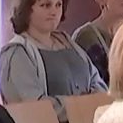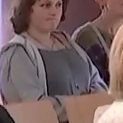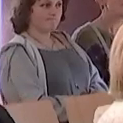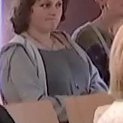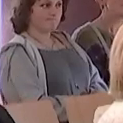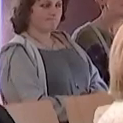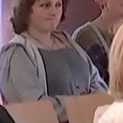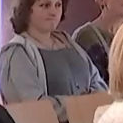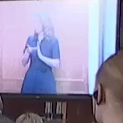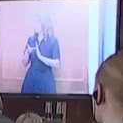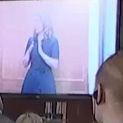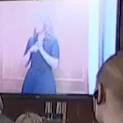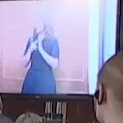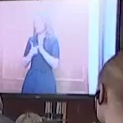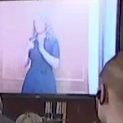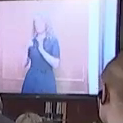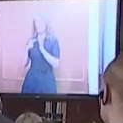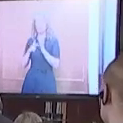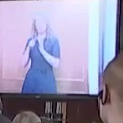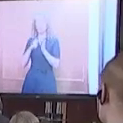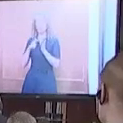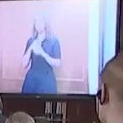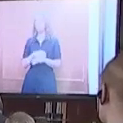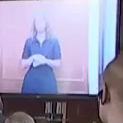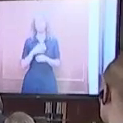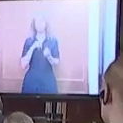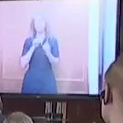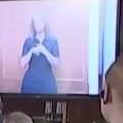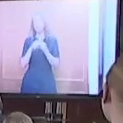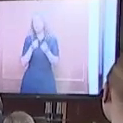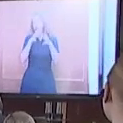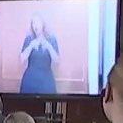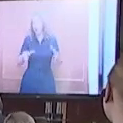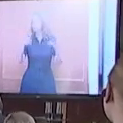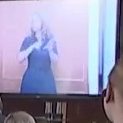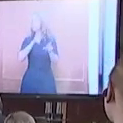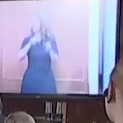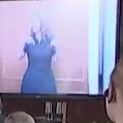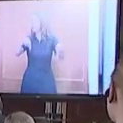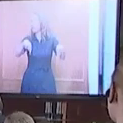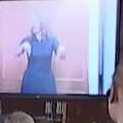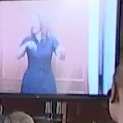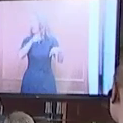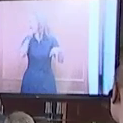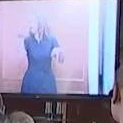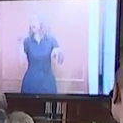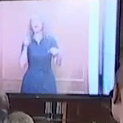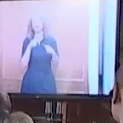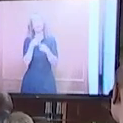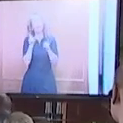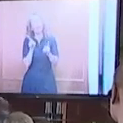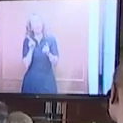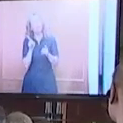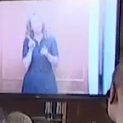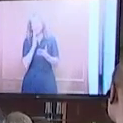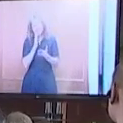Marta, you wanted to add something? No, I just want to say, because I see a large group of quite young people here, and I think that, you know, for them,